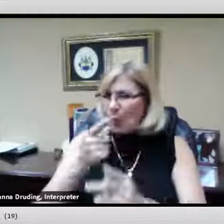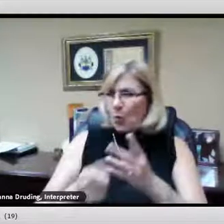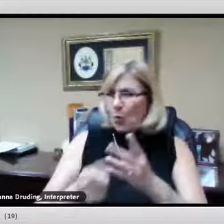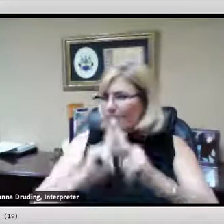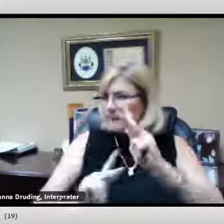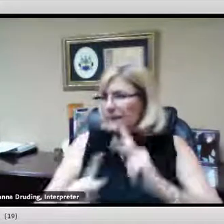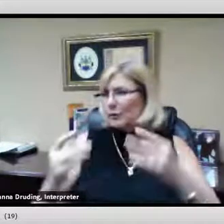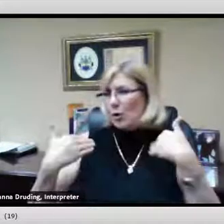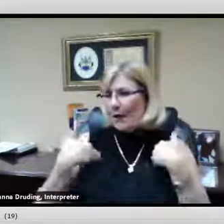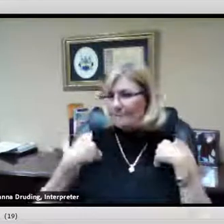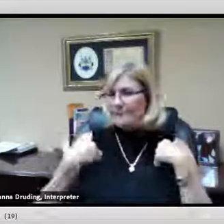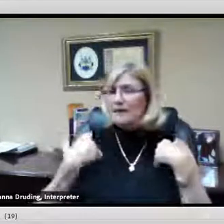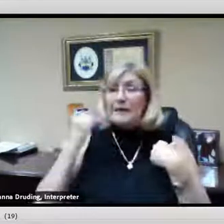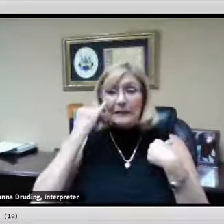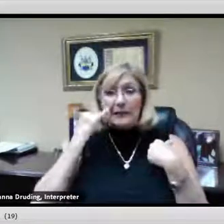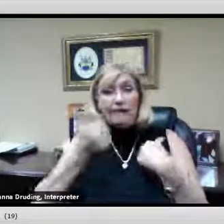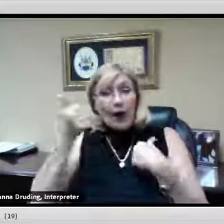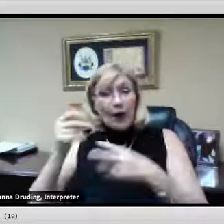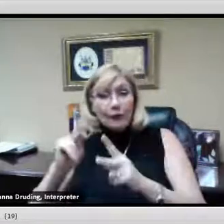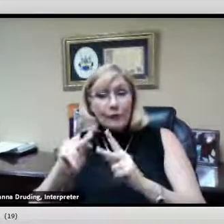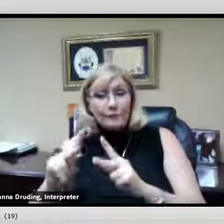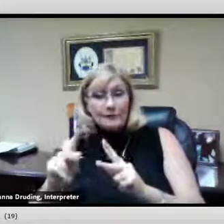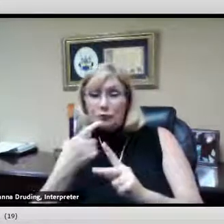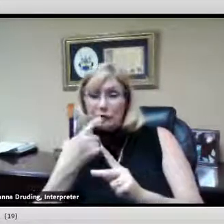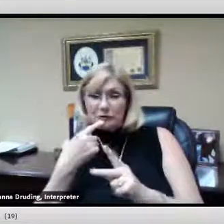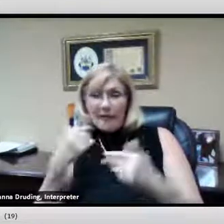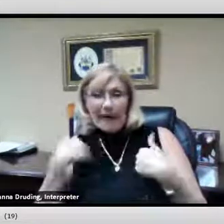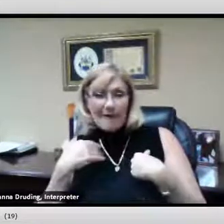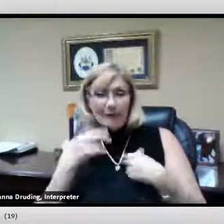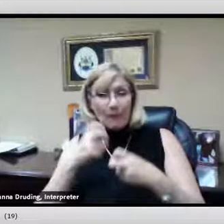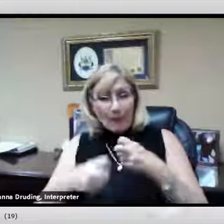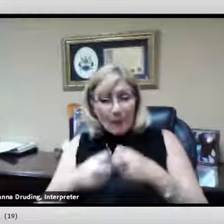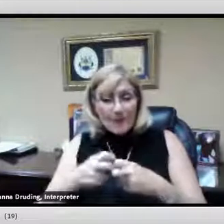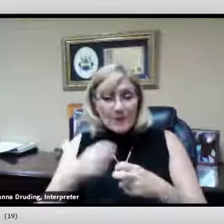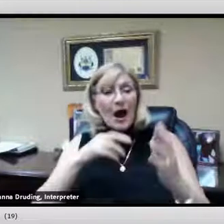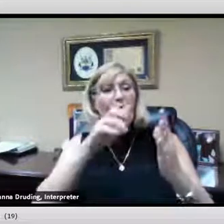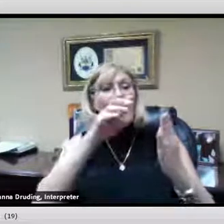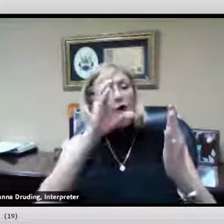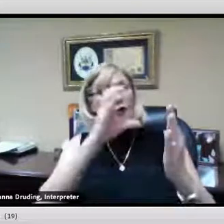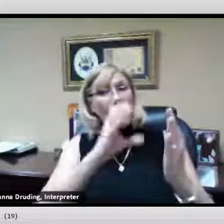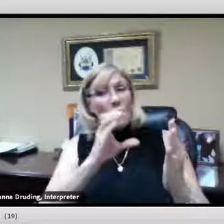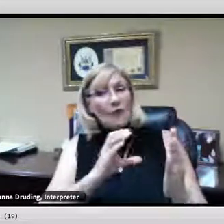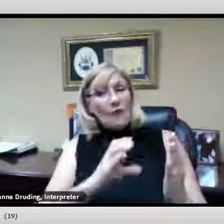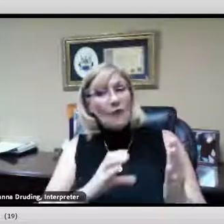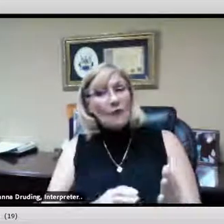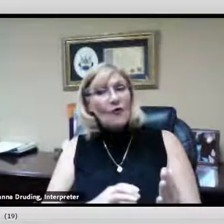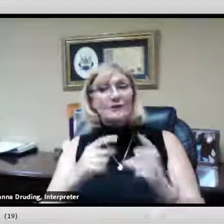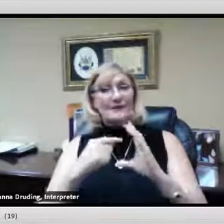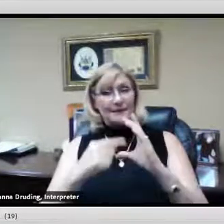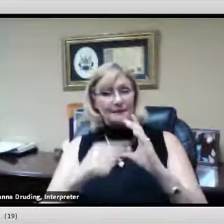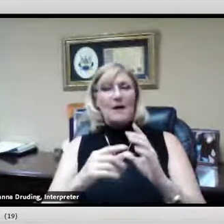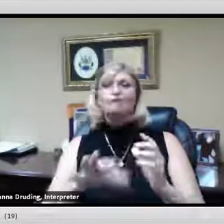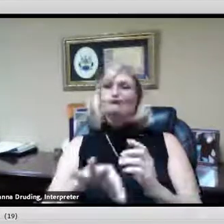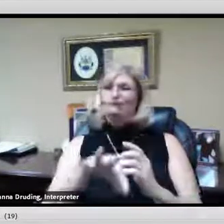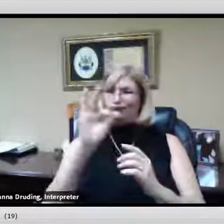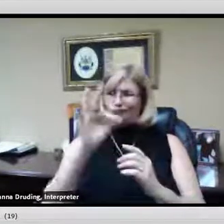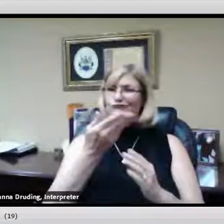if somebody else has a problem, I might search through my email to see if that question has been asked and answered